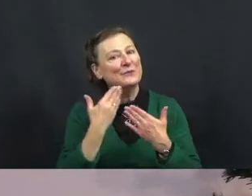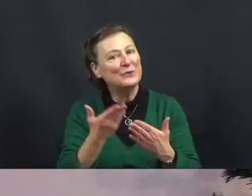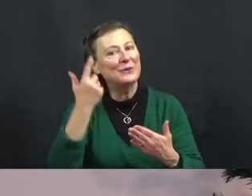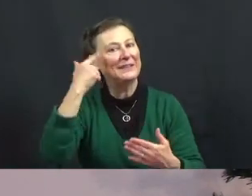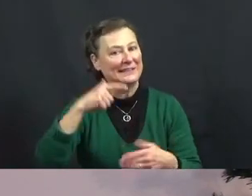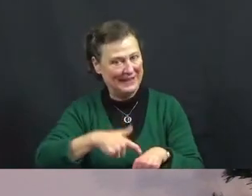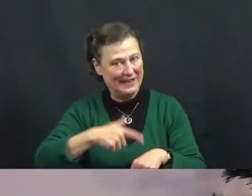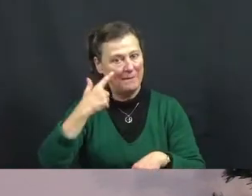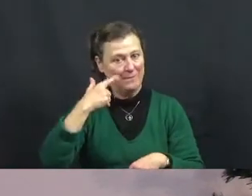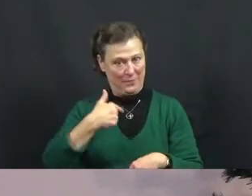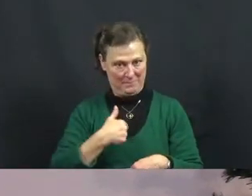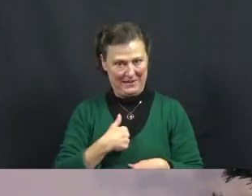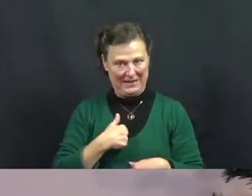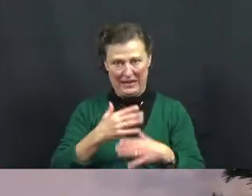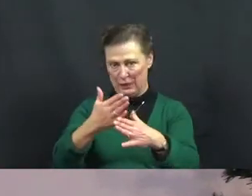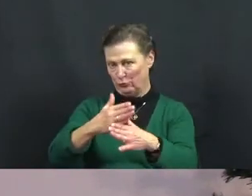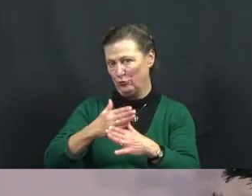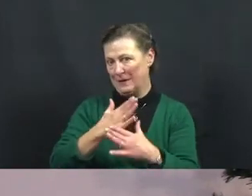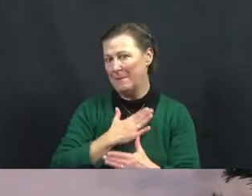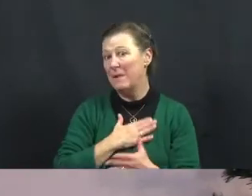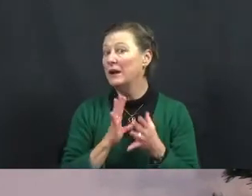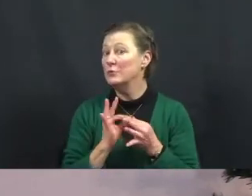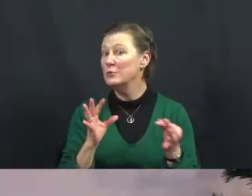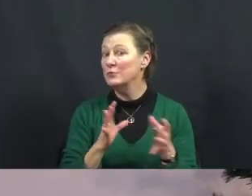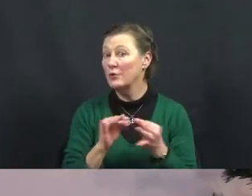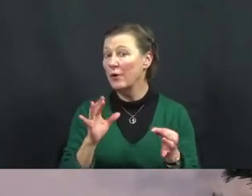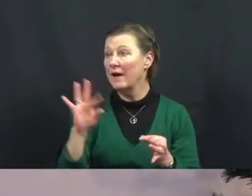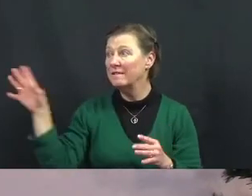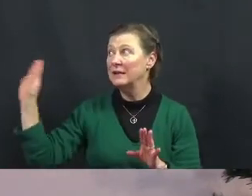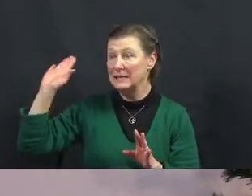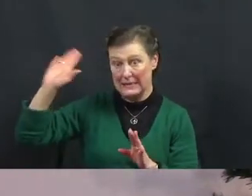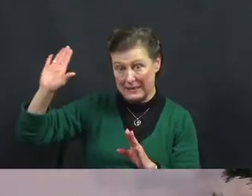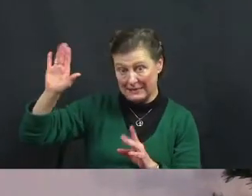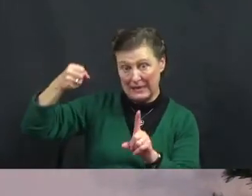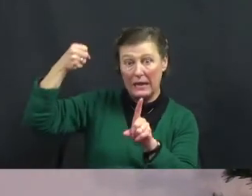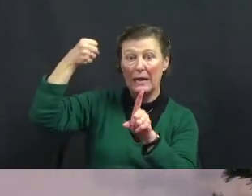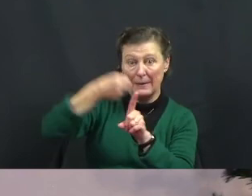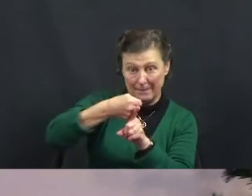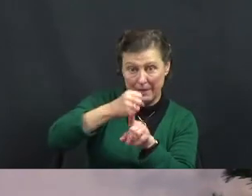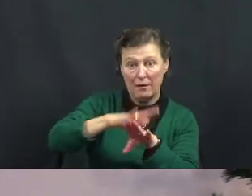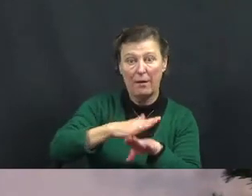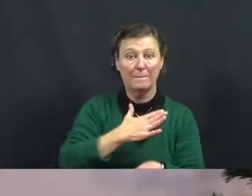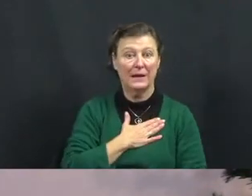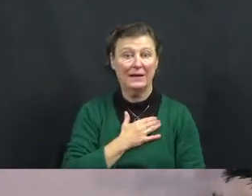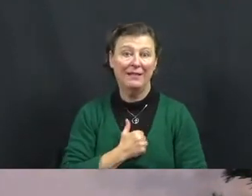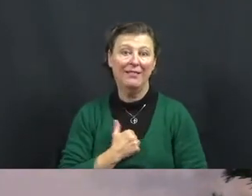me to share my story of his impact upon my life.